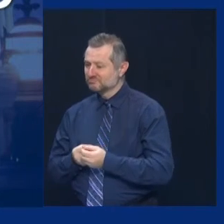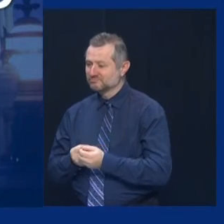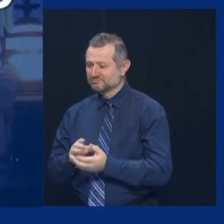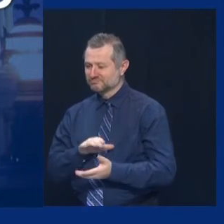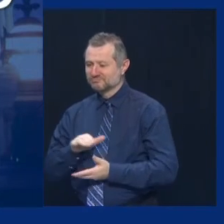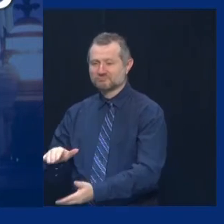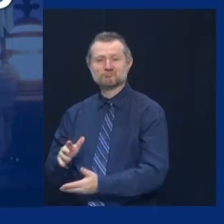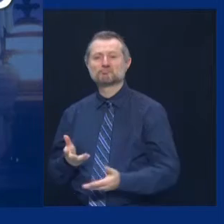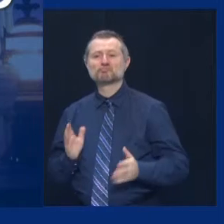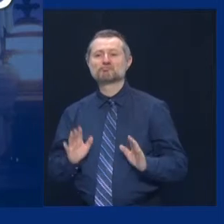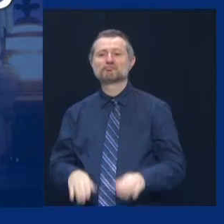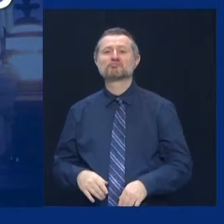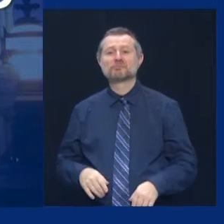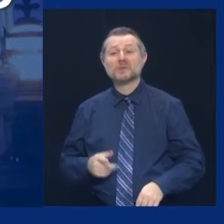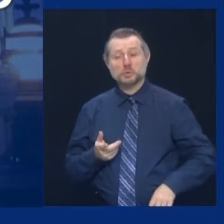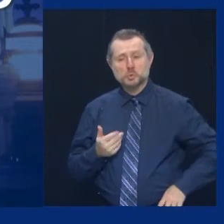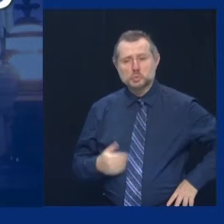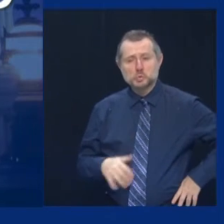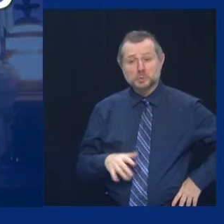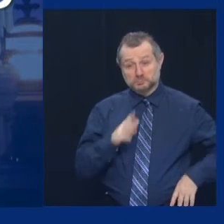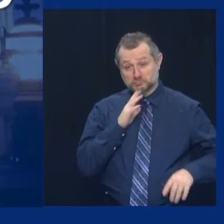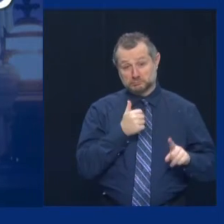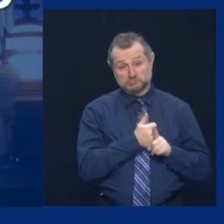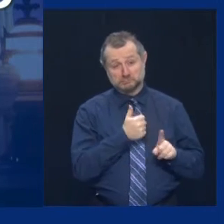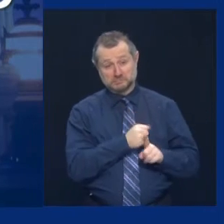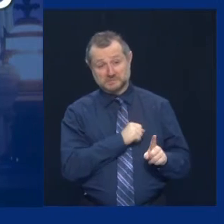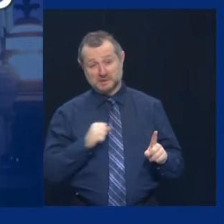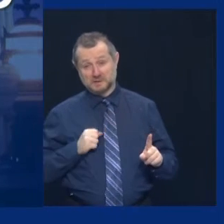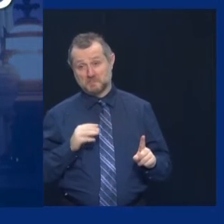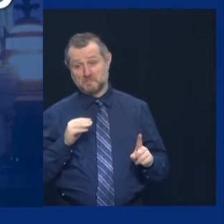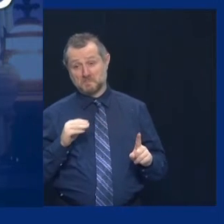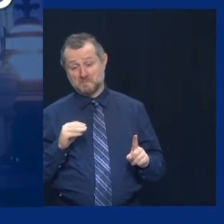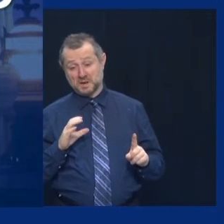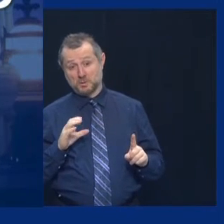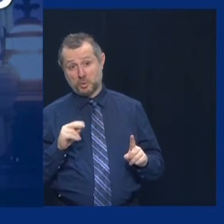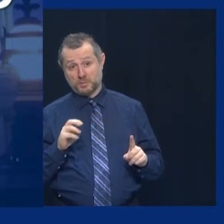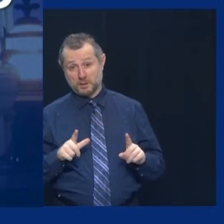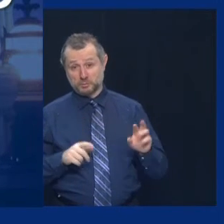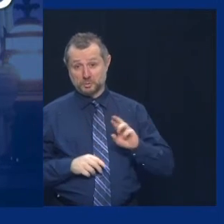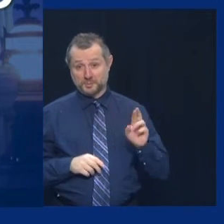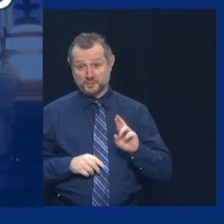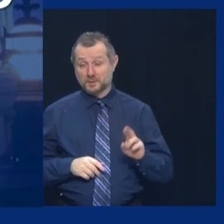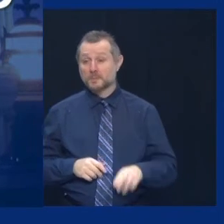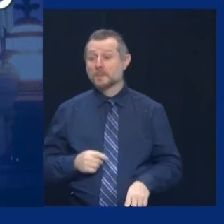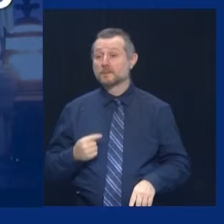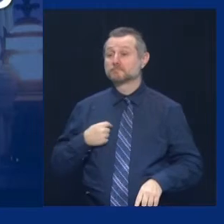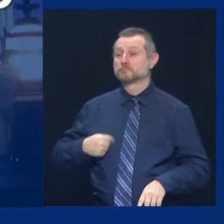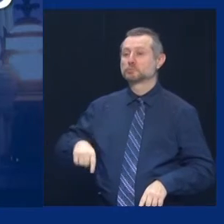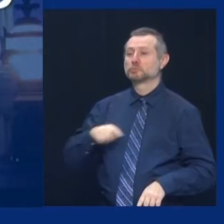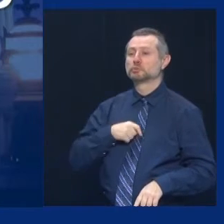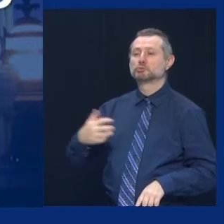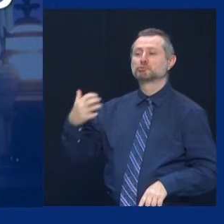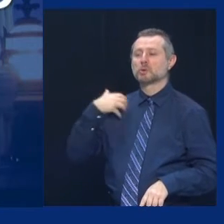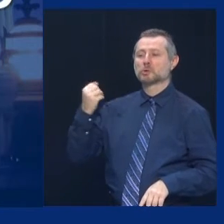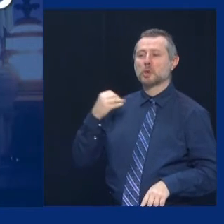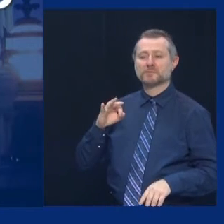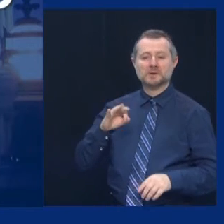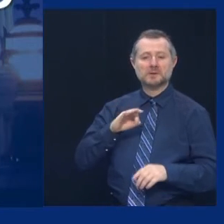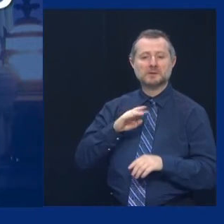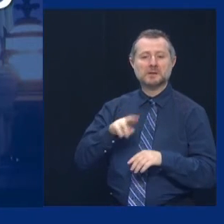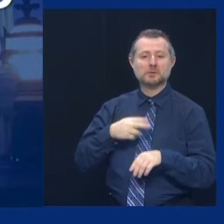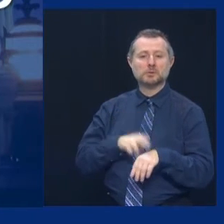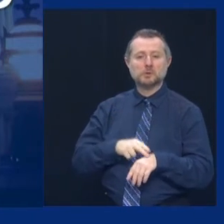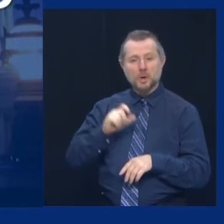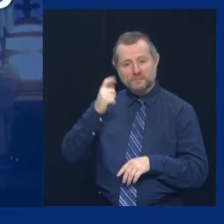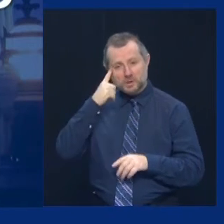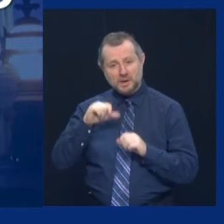Senator McConnell happens to be a Republican. I'm chairman of the National Governors Association. More Republican governors than